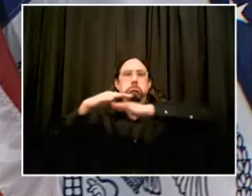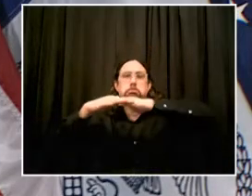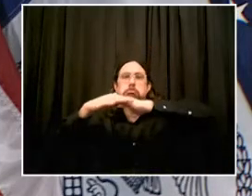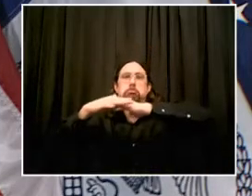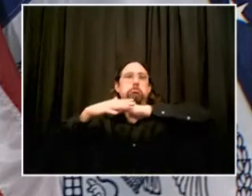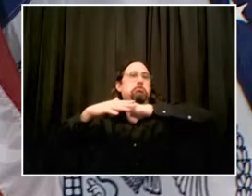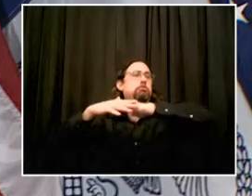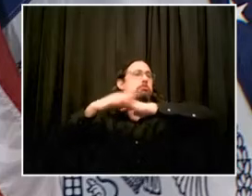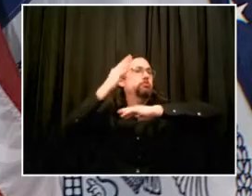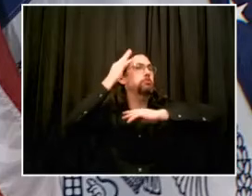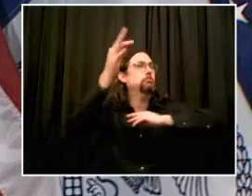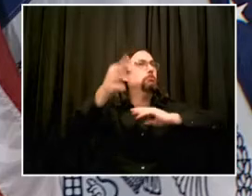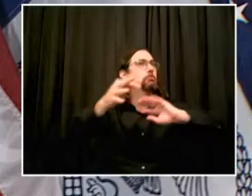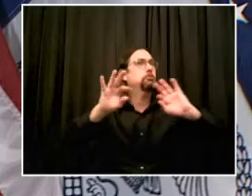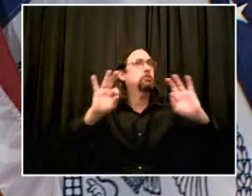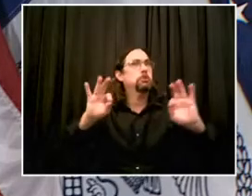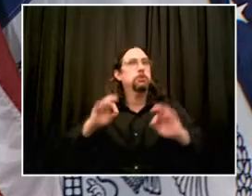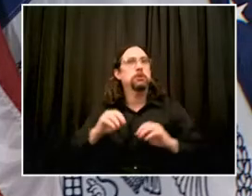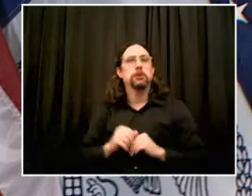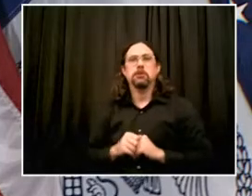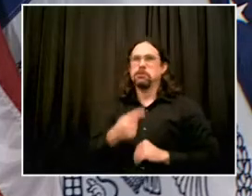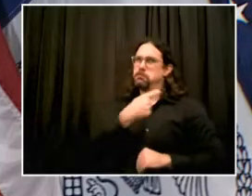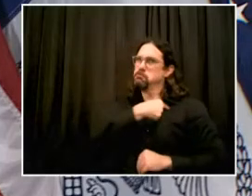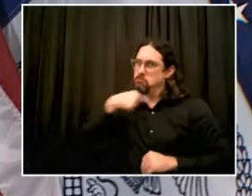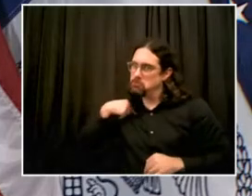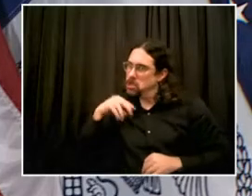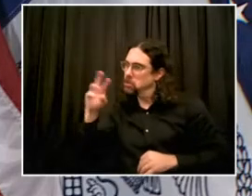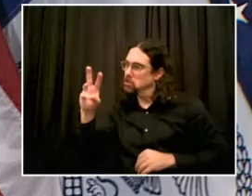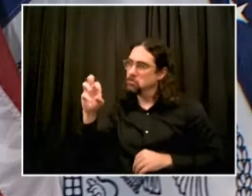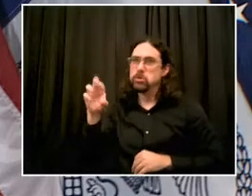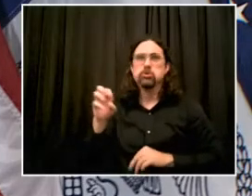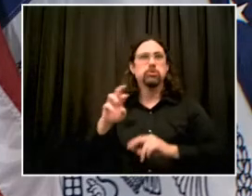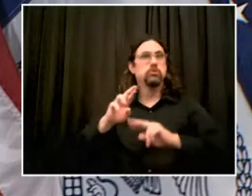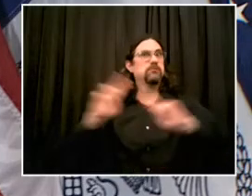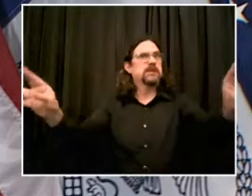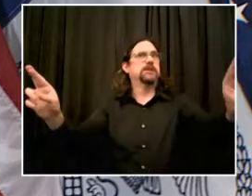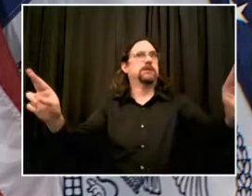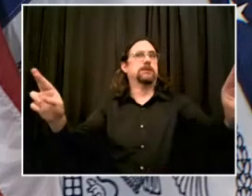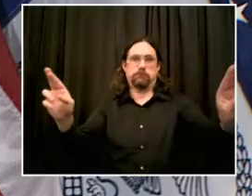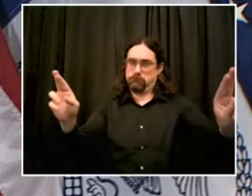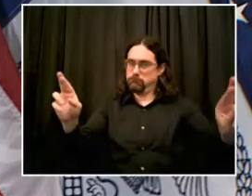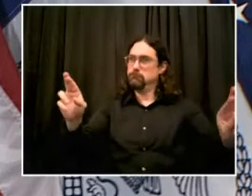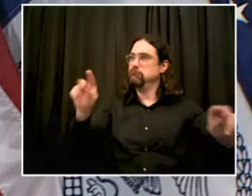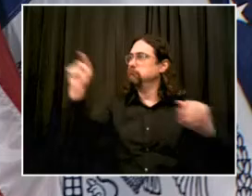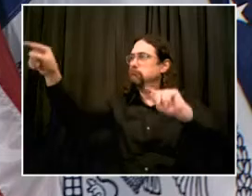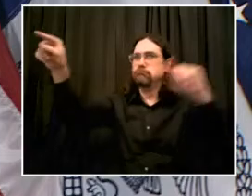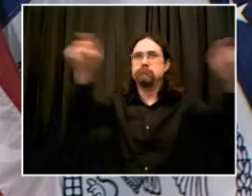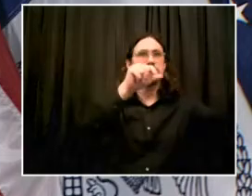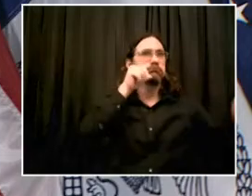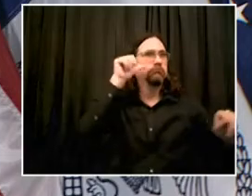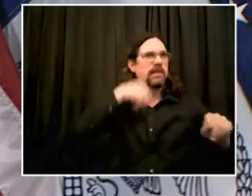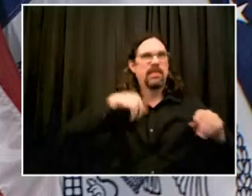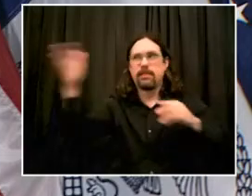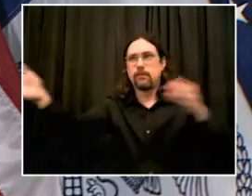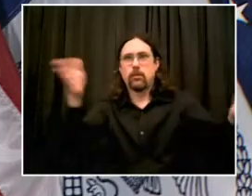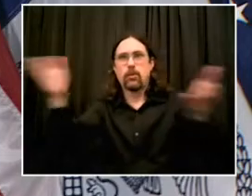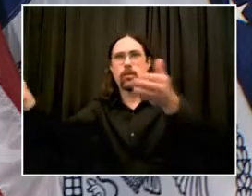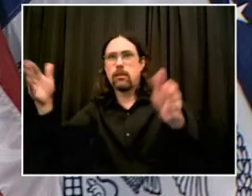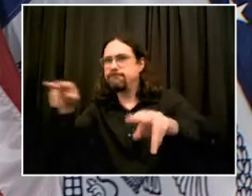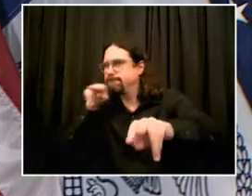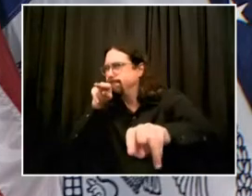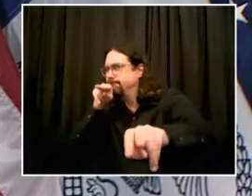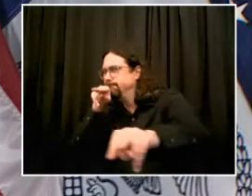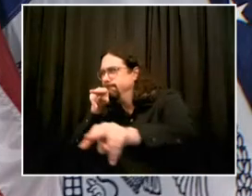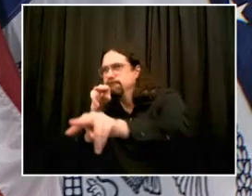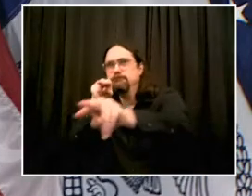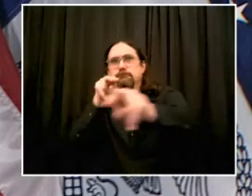and throughout the day yesterday protecting people. Also want to thank everyone who works at 911 and 311. These are city workers who